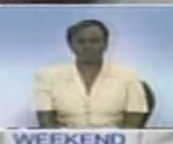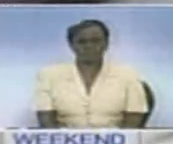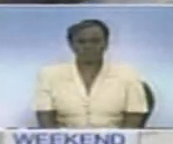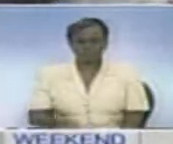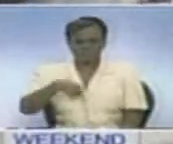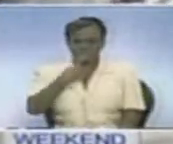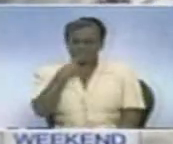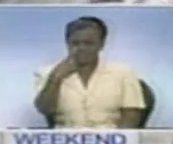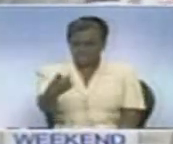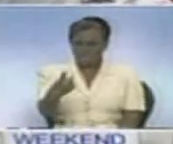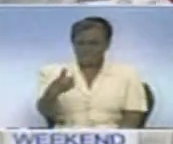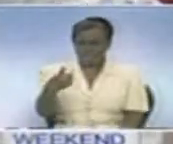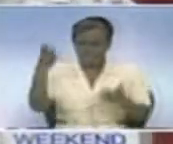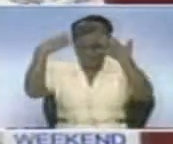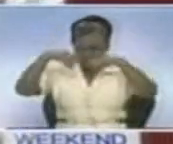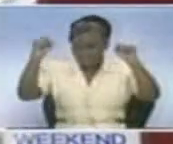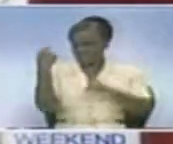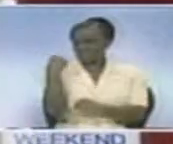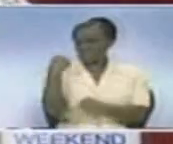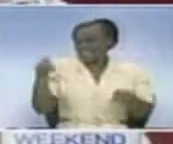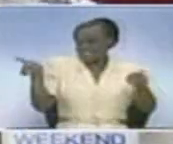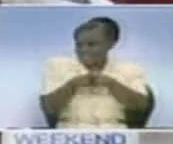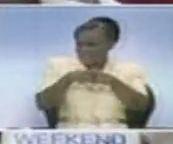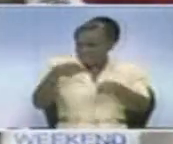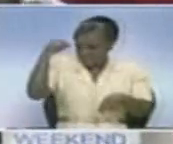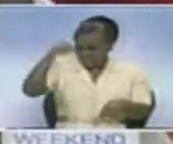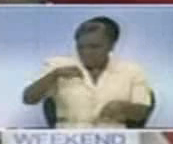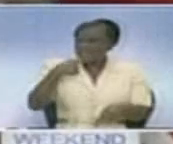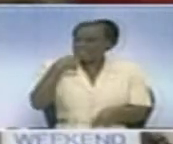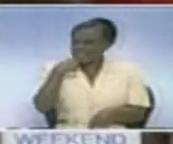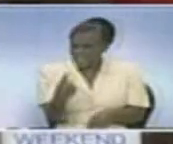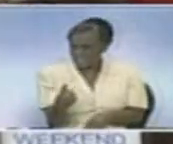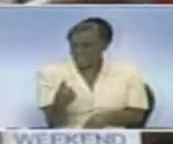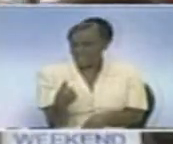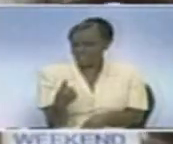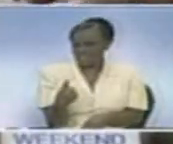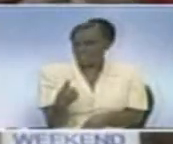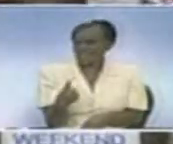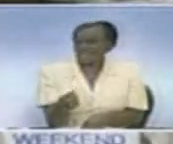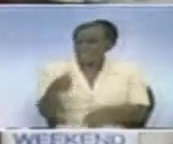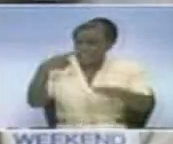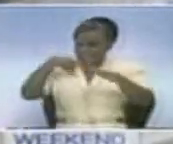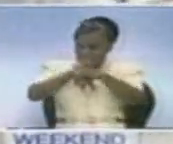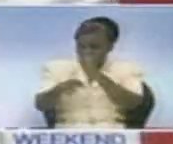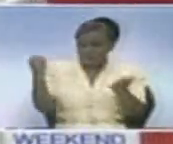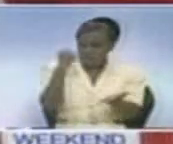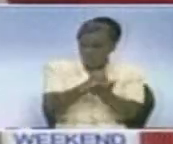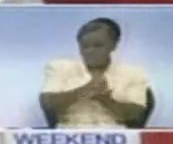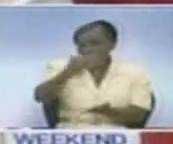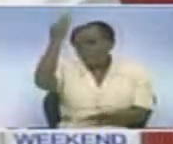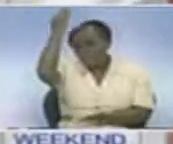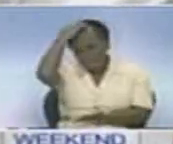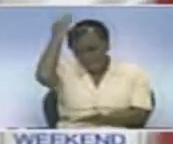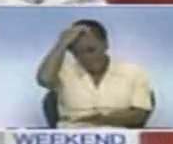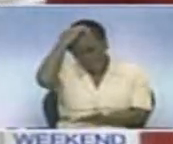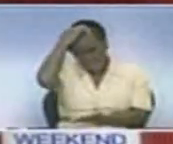Mimi niliambia rais jana na ninamwambia tena leo, nitasema hivyo, ya kwamba akiingia kwenye ofisi siku ya